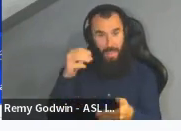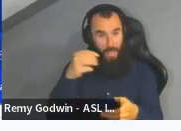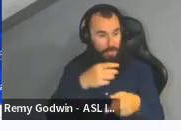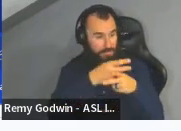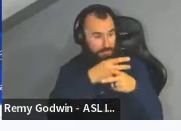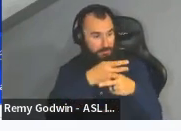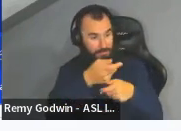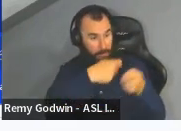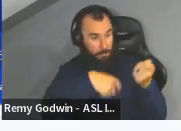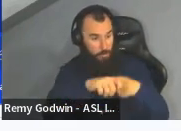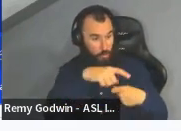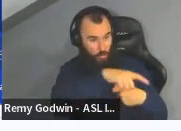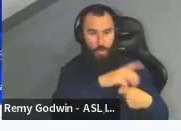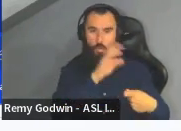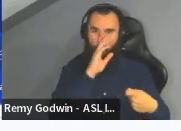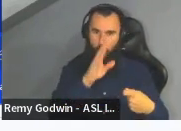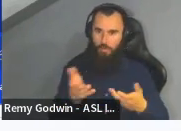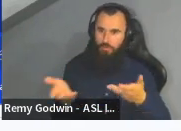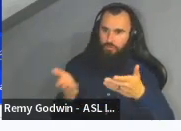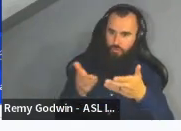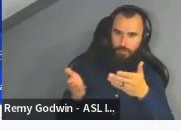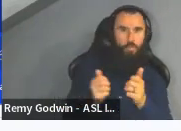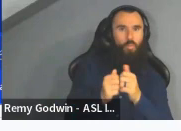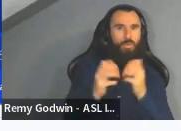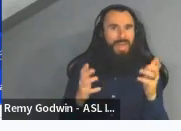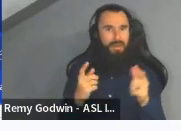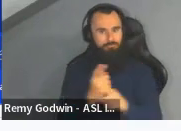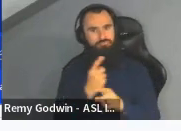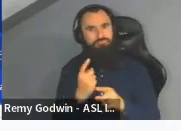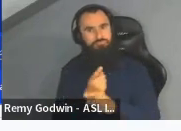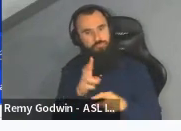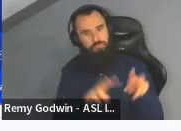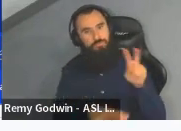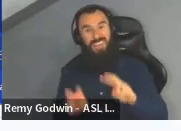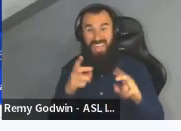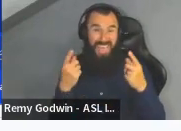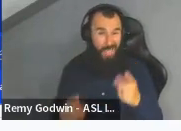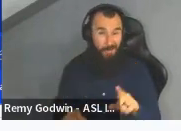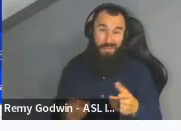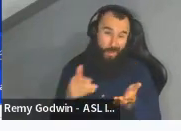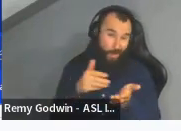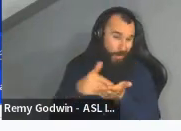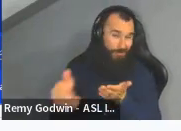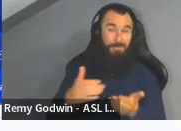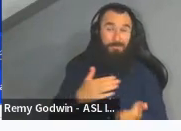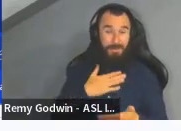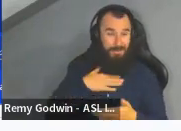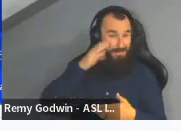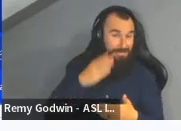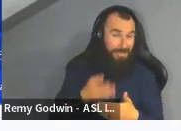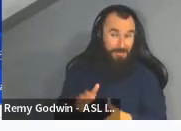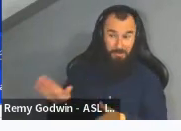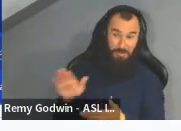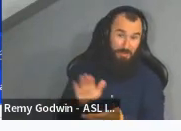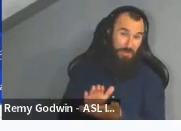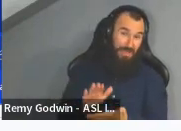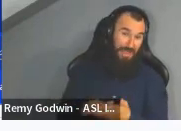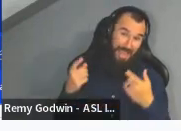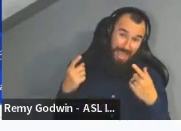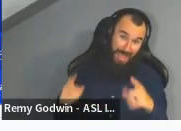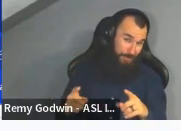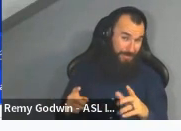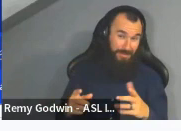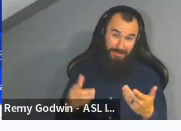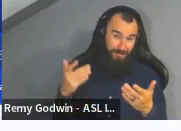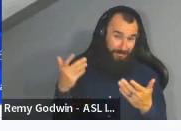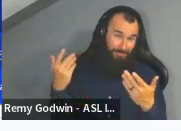supervision. This is another thing that we're hearing about happening. This happens in my son's school a lot, unfortunately. So